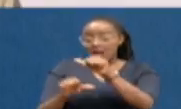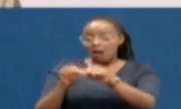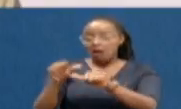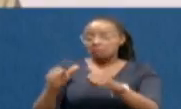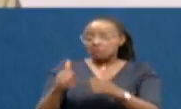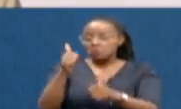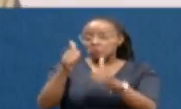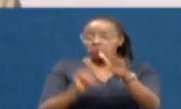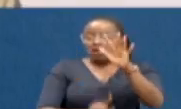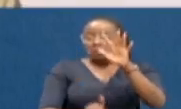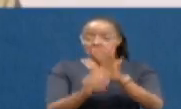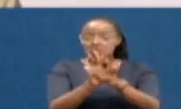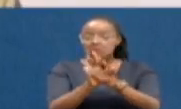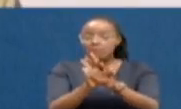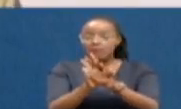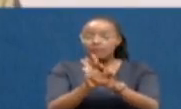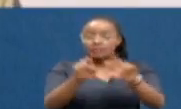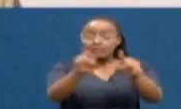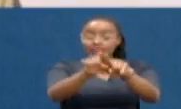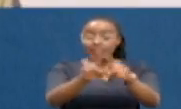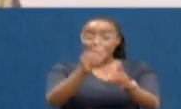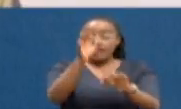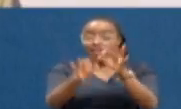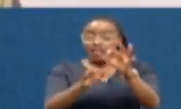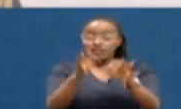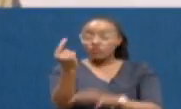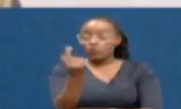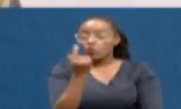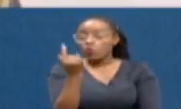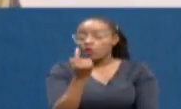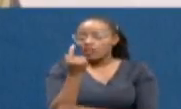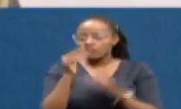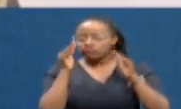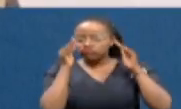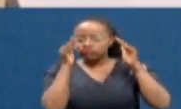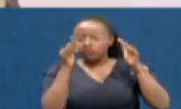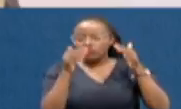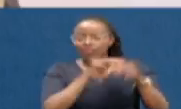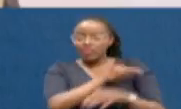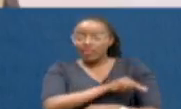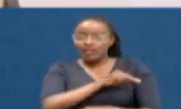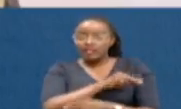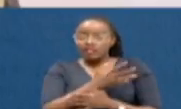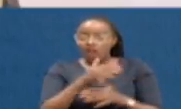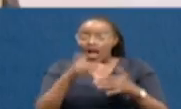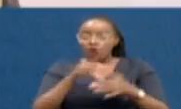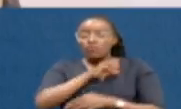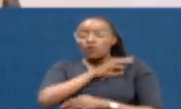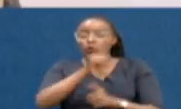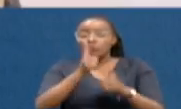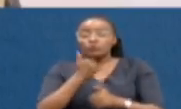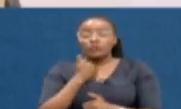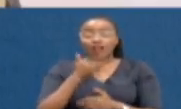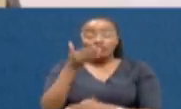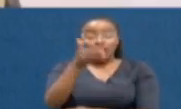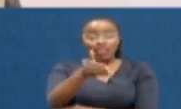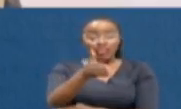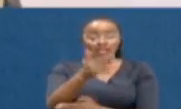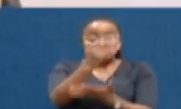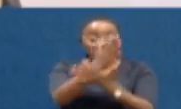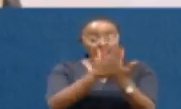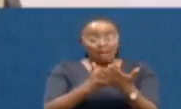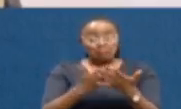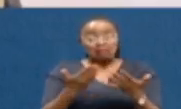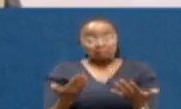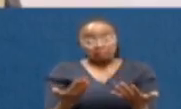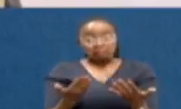that we have raised. And if you just look at the nature of the type of complaints that are raised, some of